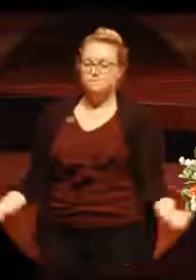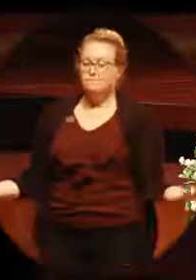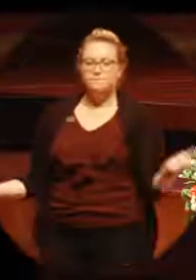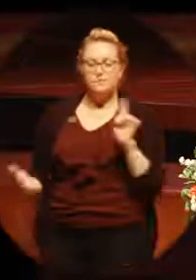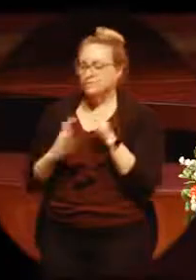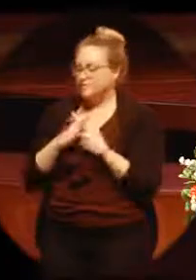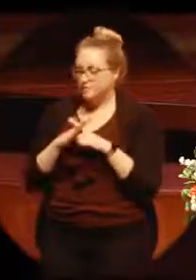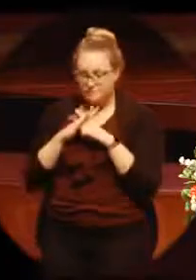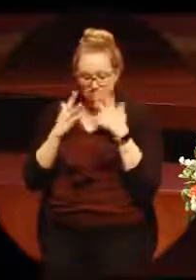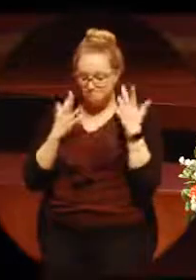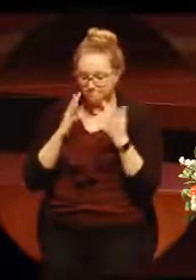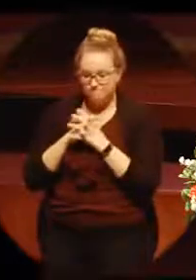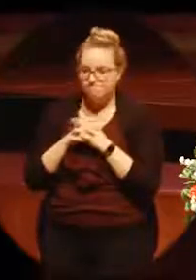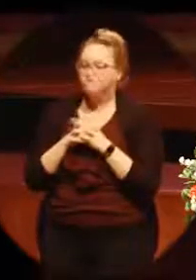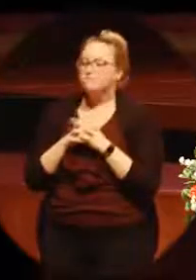Where do we start?